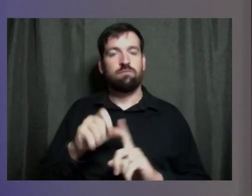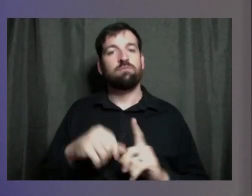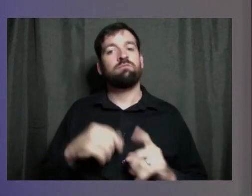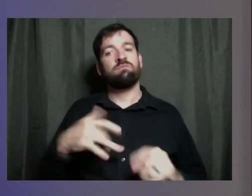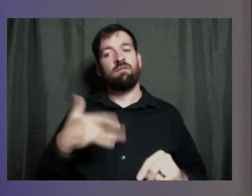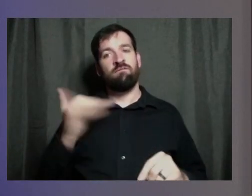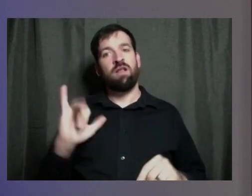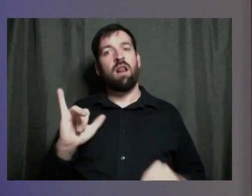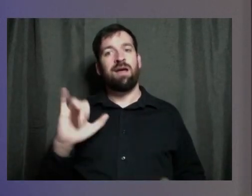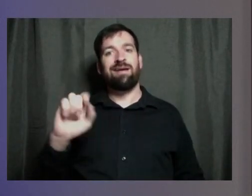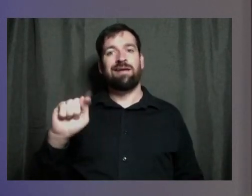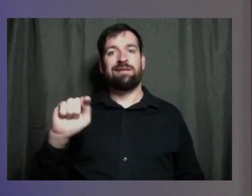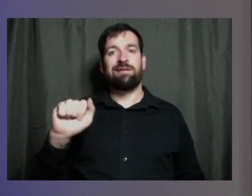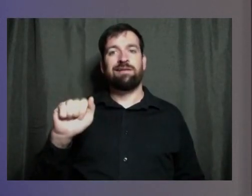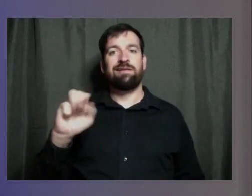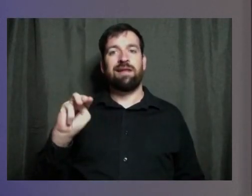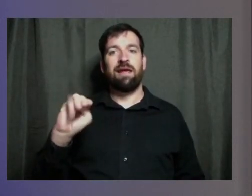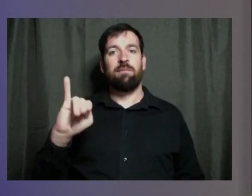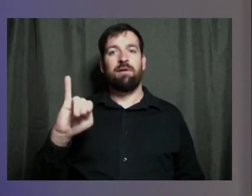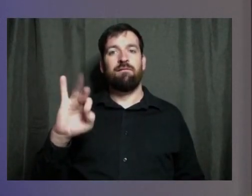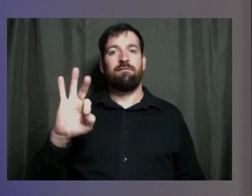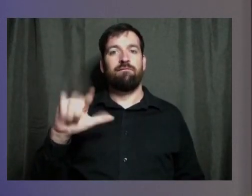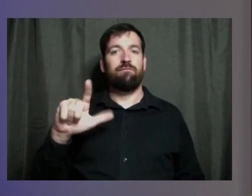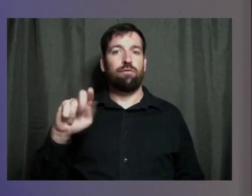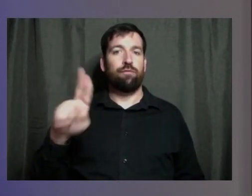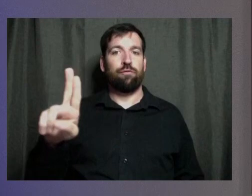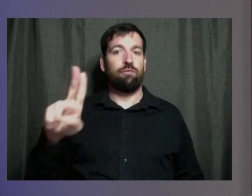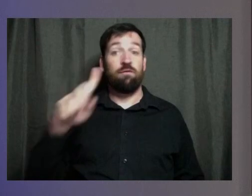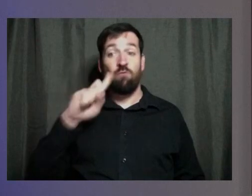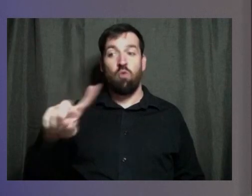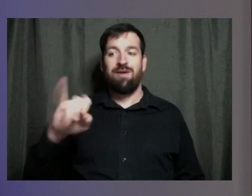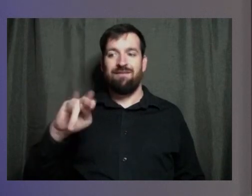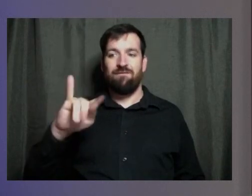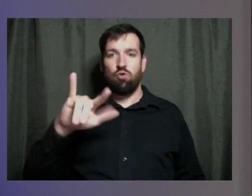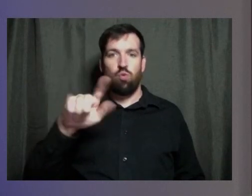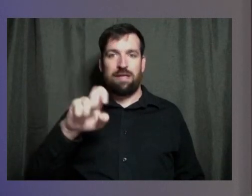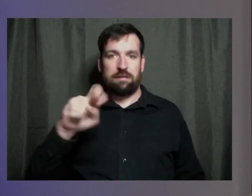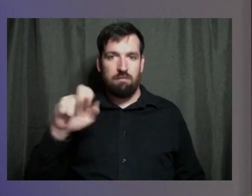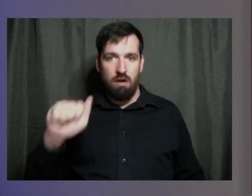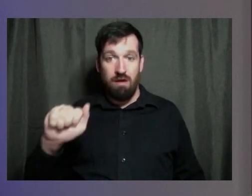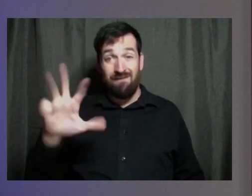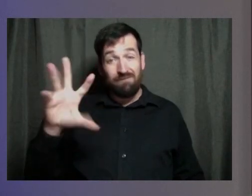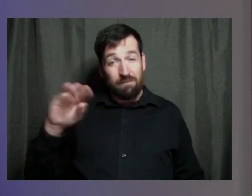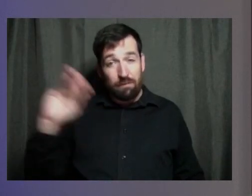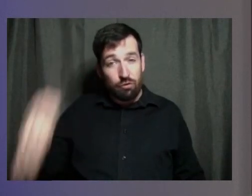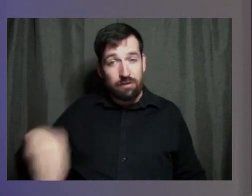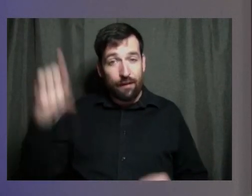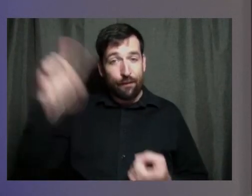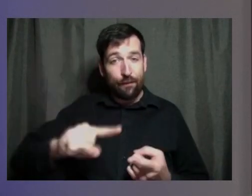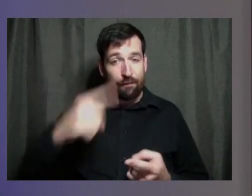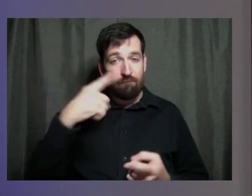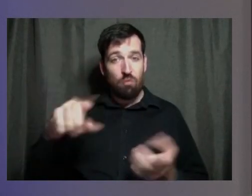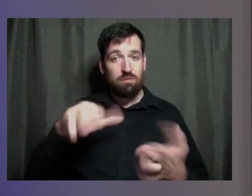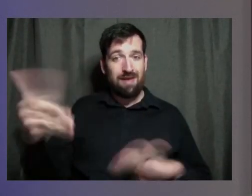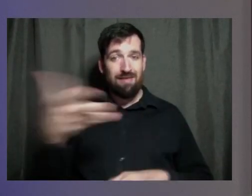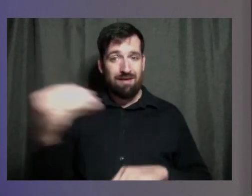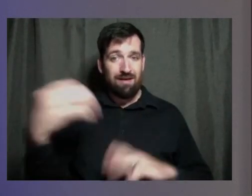Tamiflu for influenza. A 50% reduction in hospitalization and death is a big